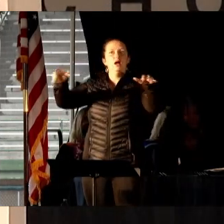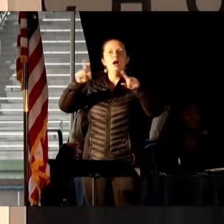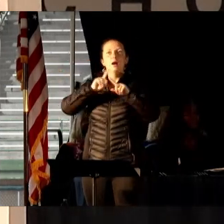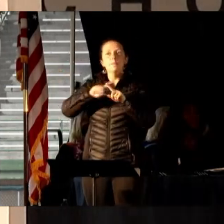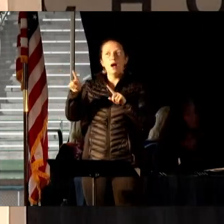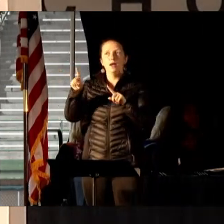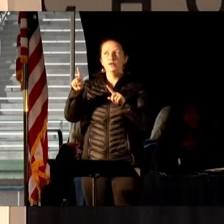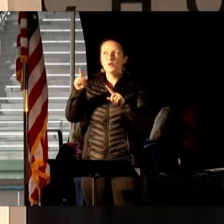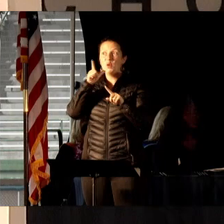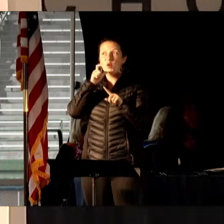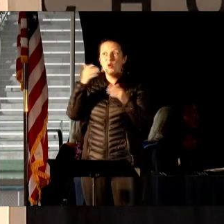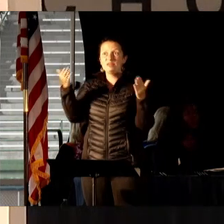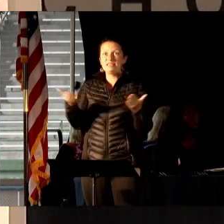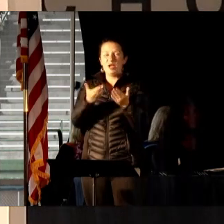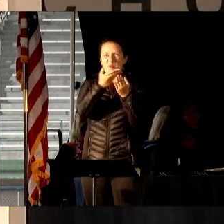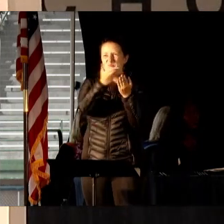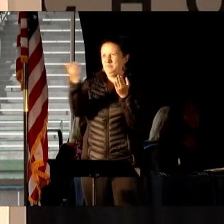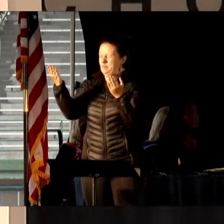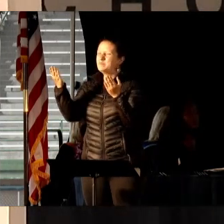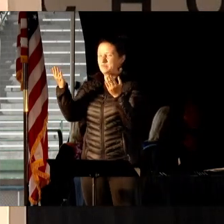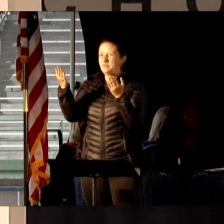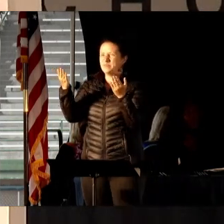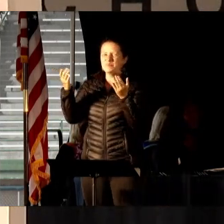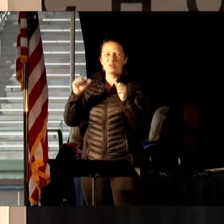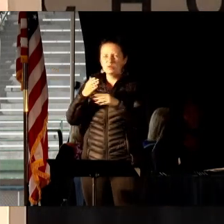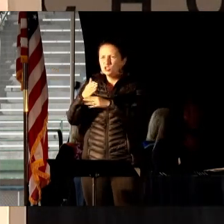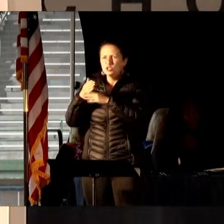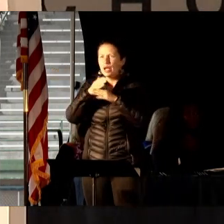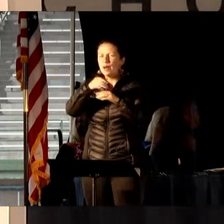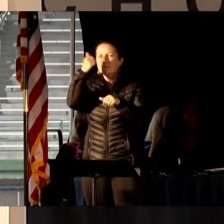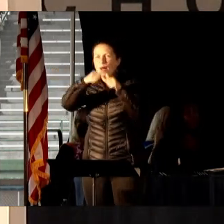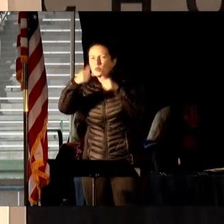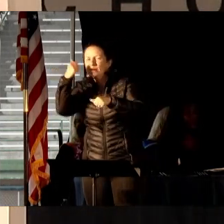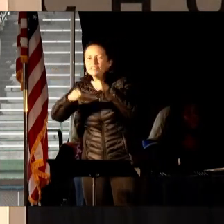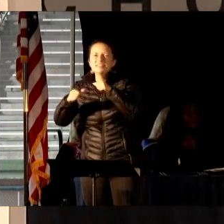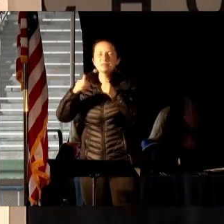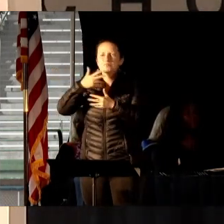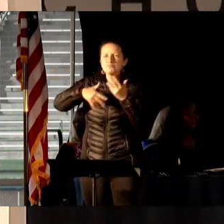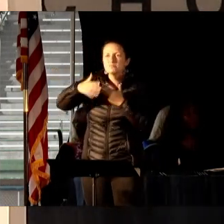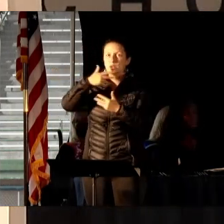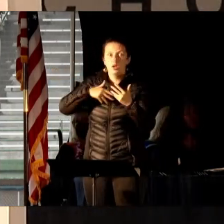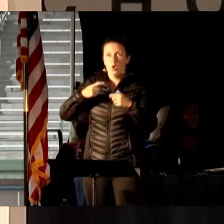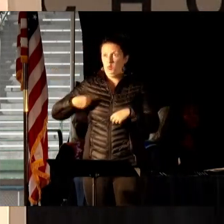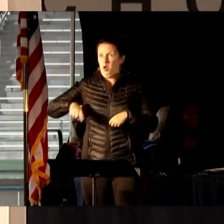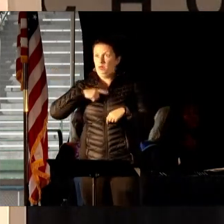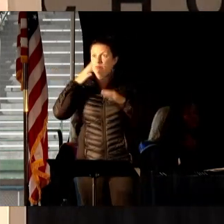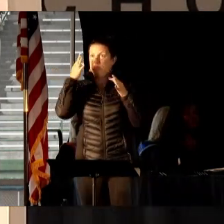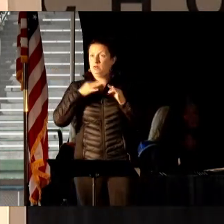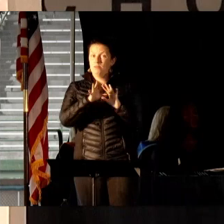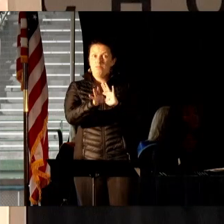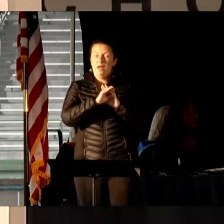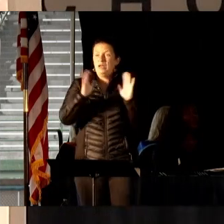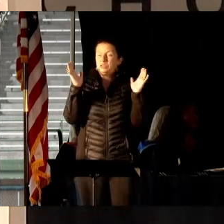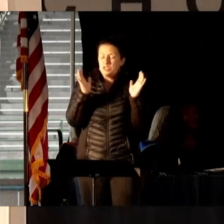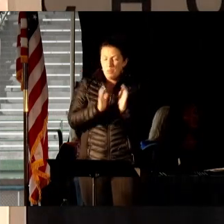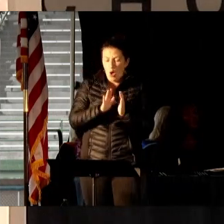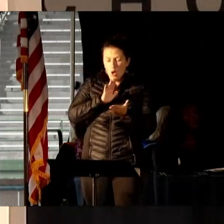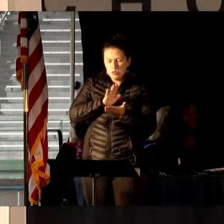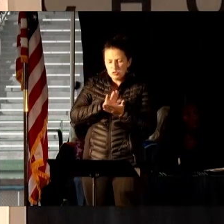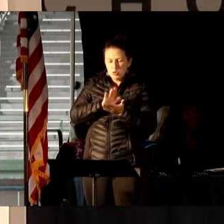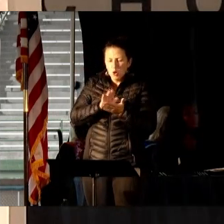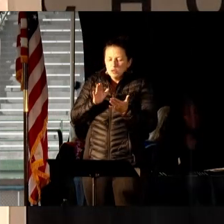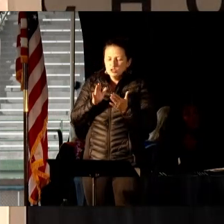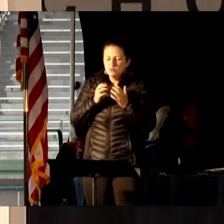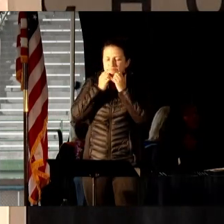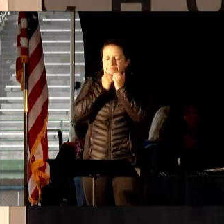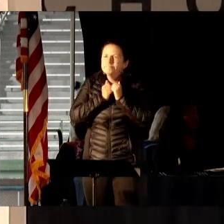got the privilege to meet and share memories with. We decided to attend a small school where strangers become family. It